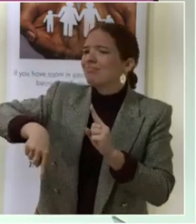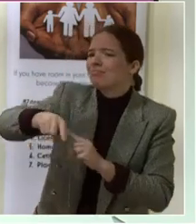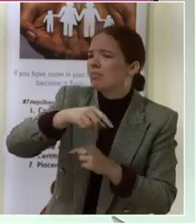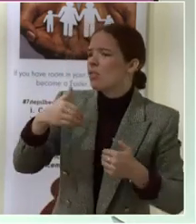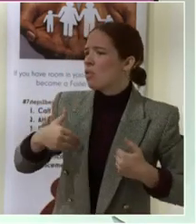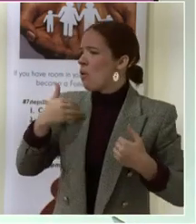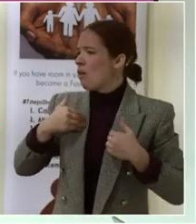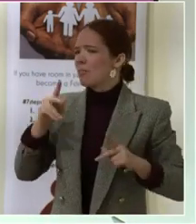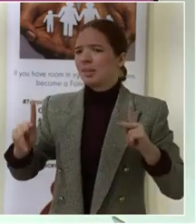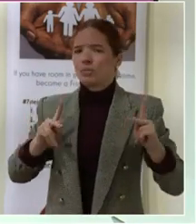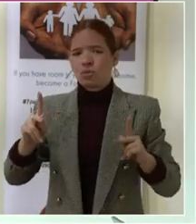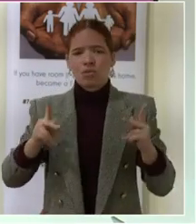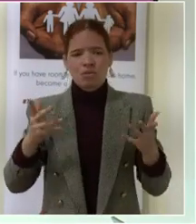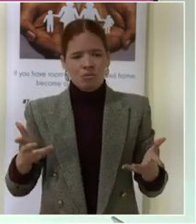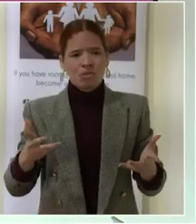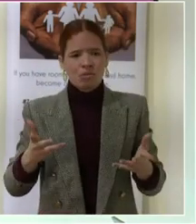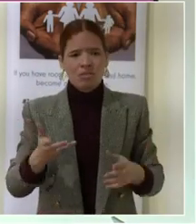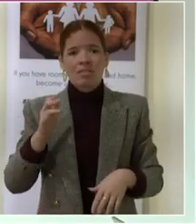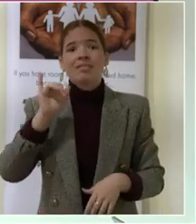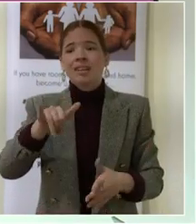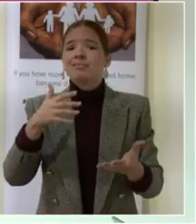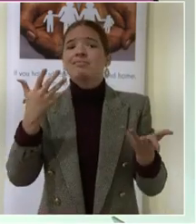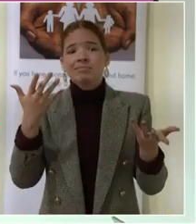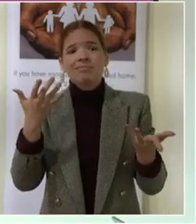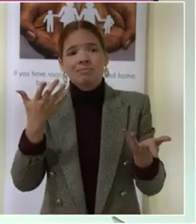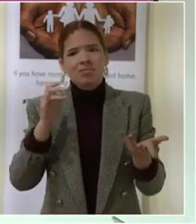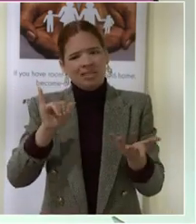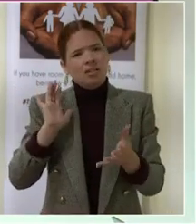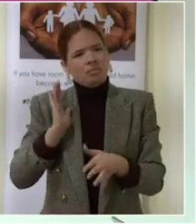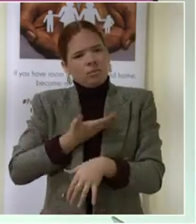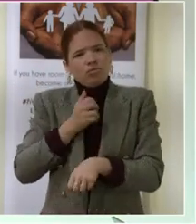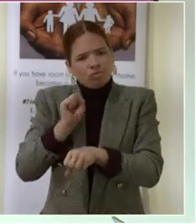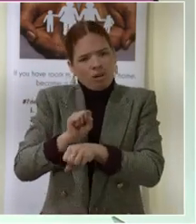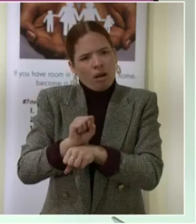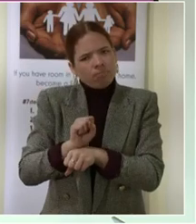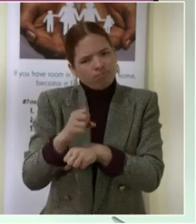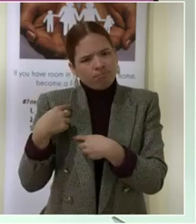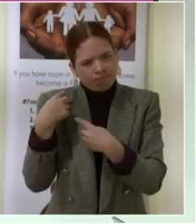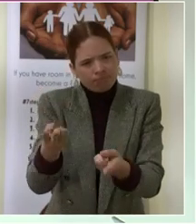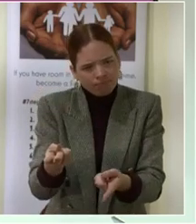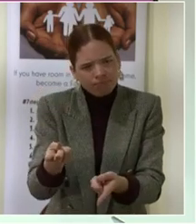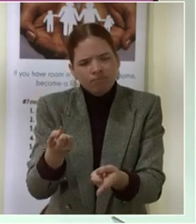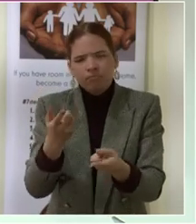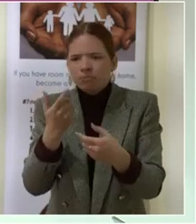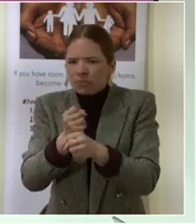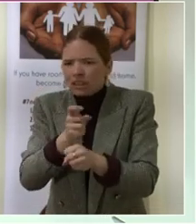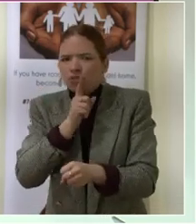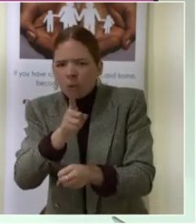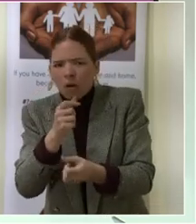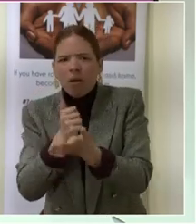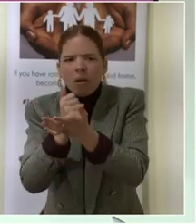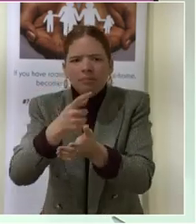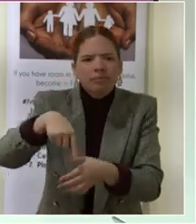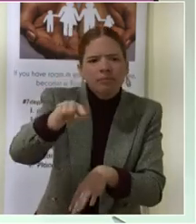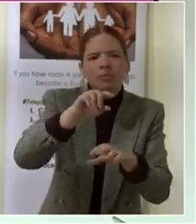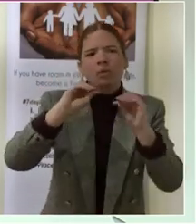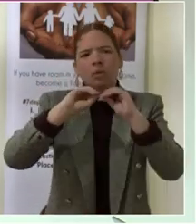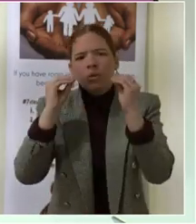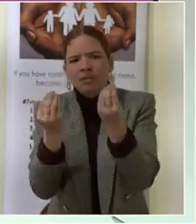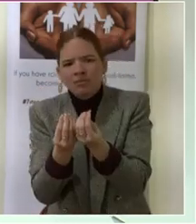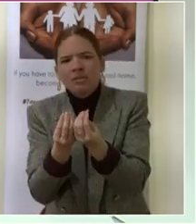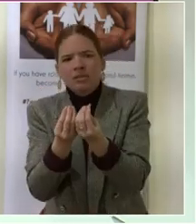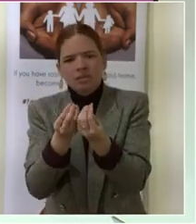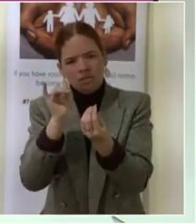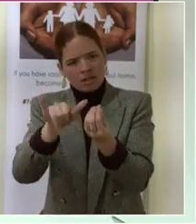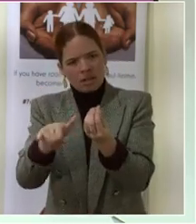that part of the work that we have been doing is to help community organizations help us do this work.